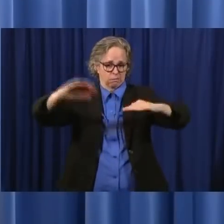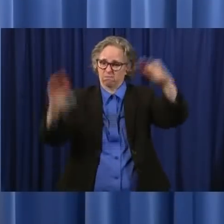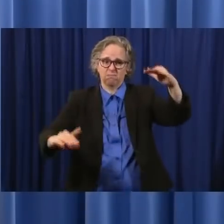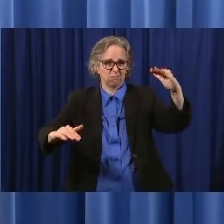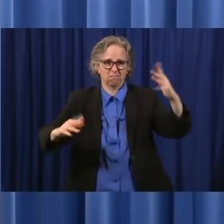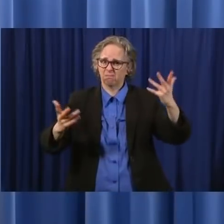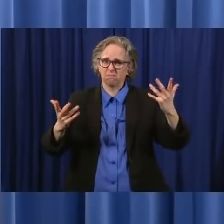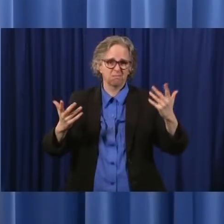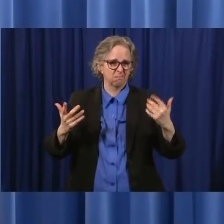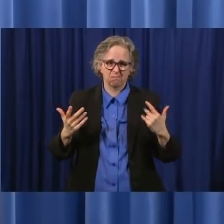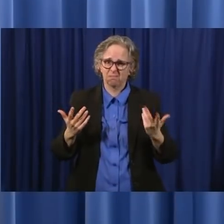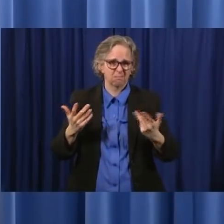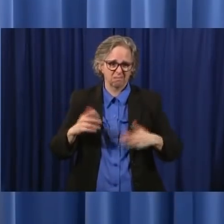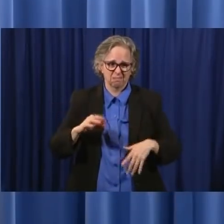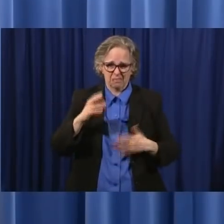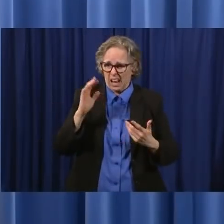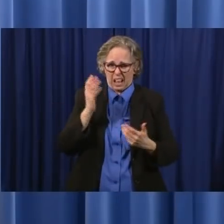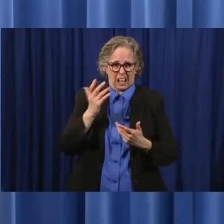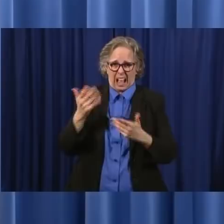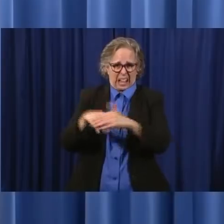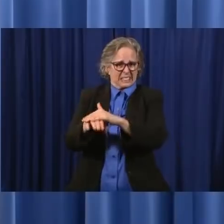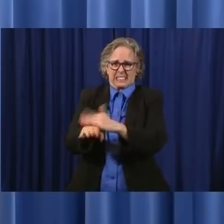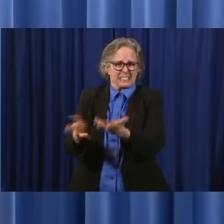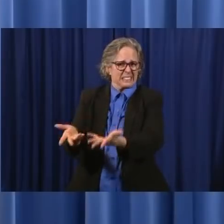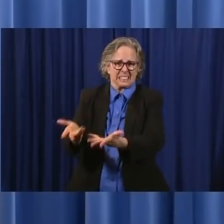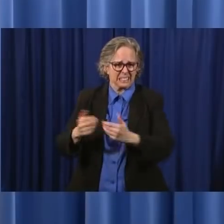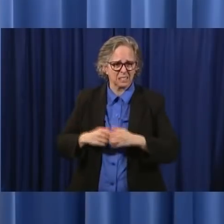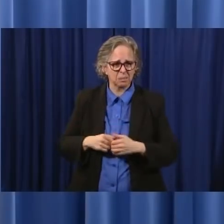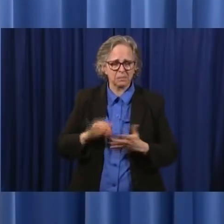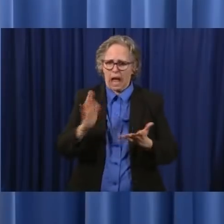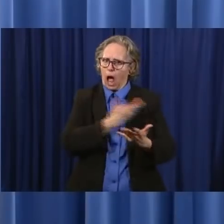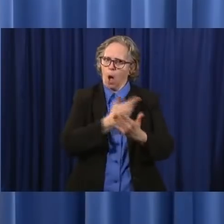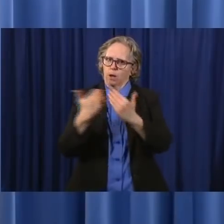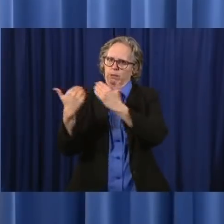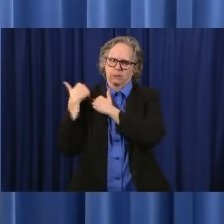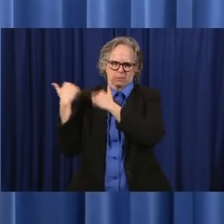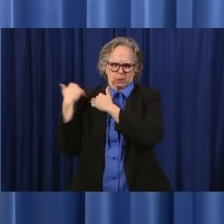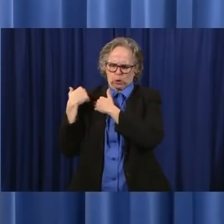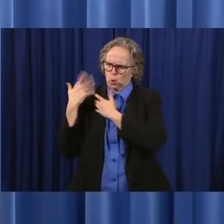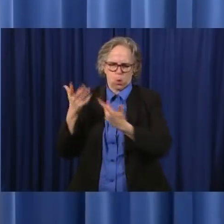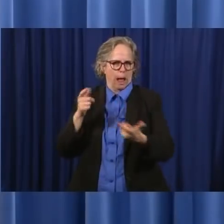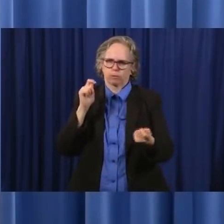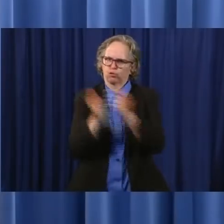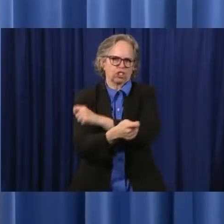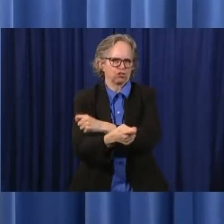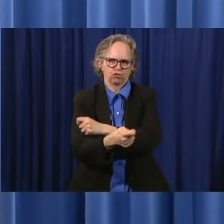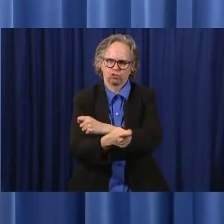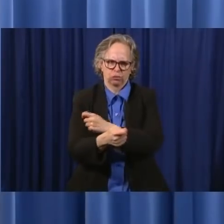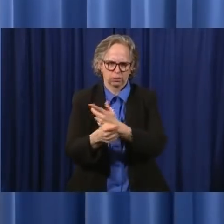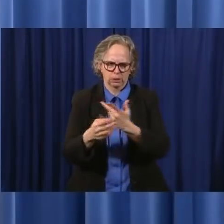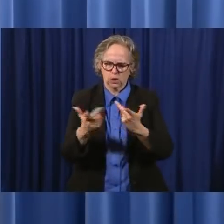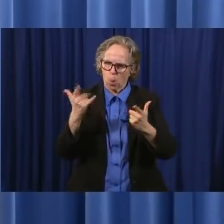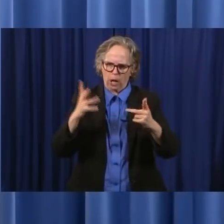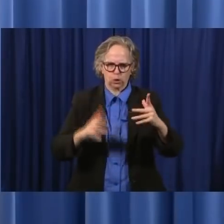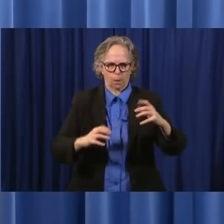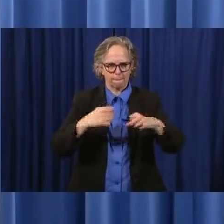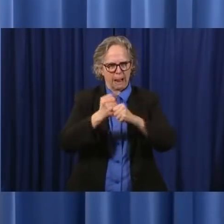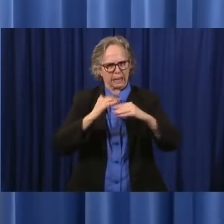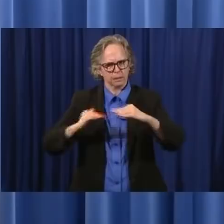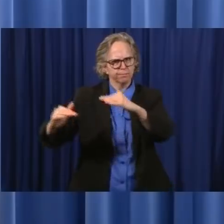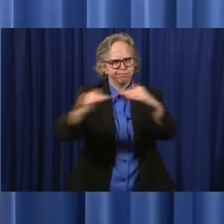state. We have an obligation to do everything we can to change those underlying discrepancies, starting